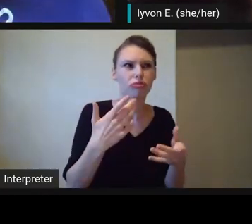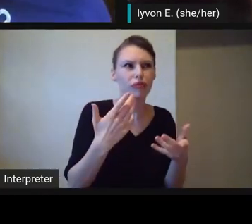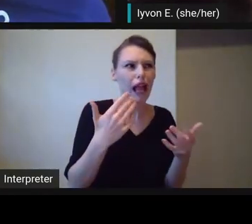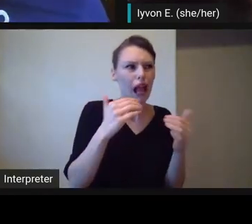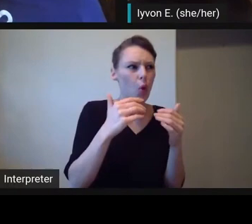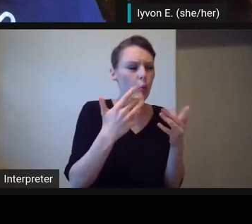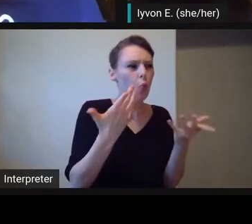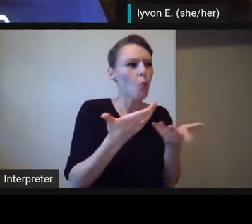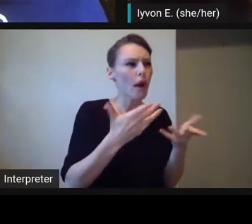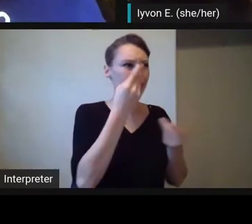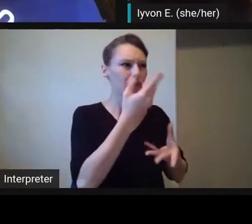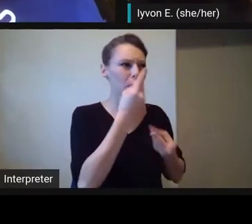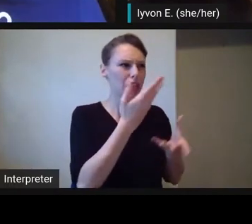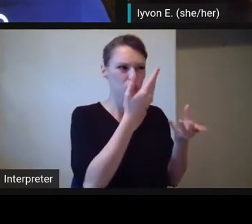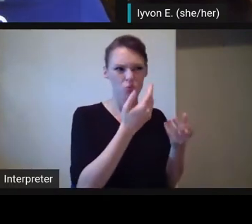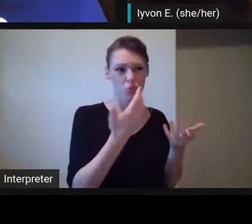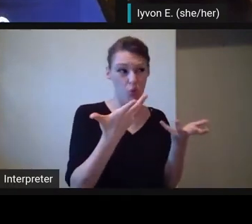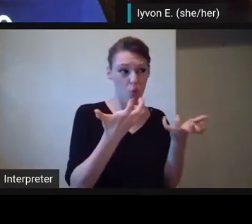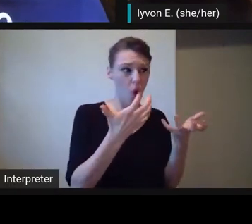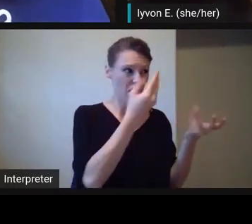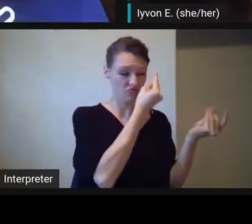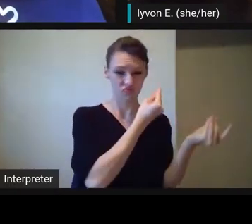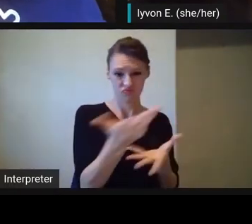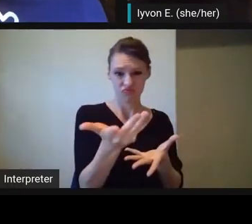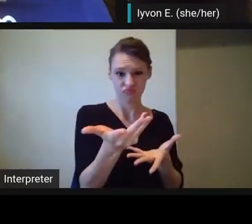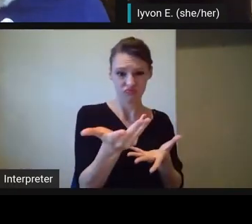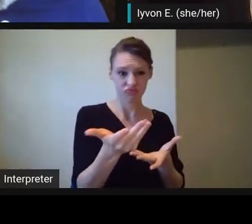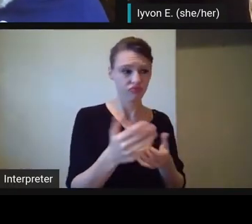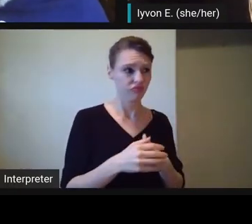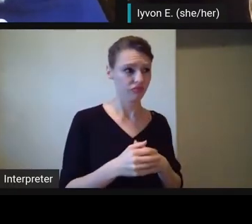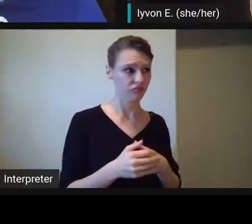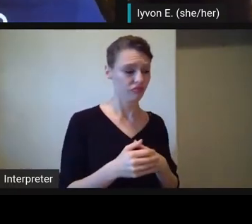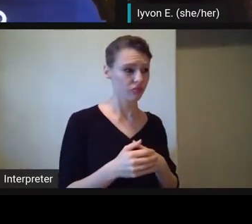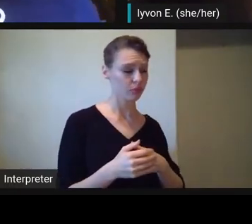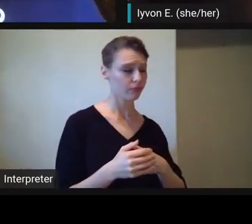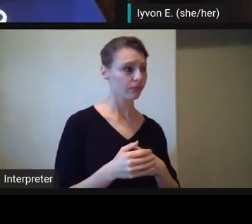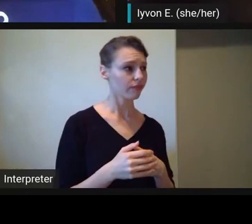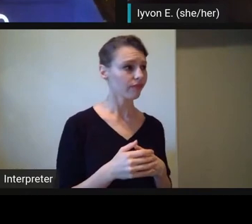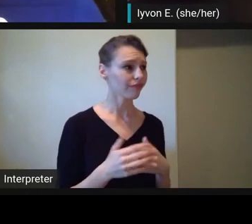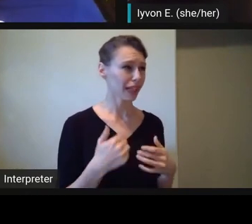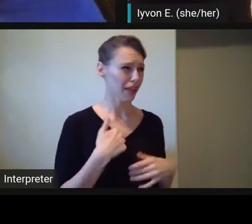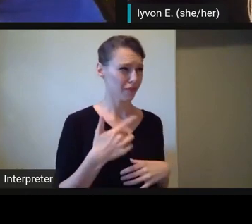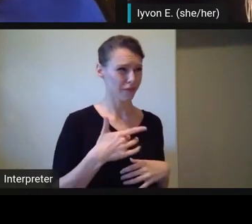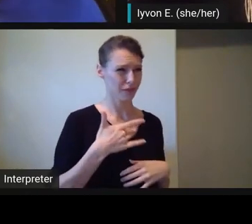just, like, I've gone, like, you know, maybe like 2 miles, like in like a 1,000-mile journey, it feels like.